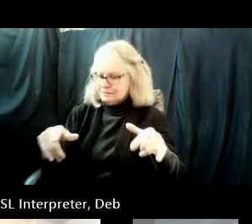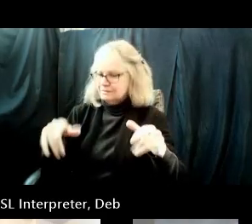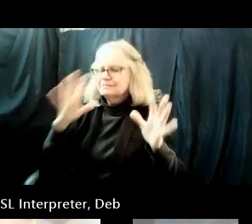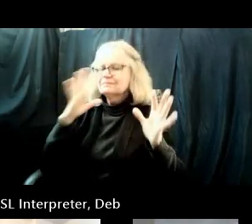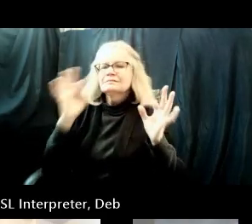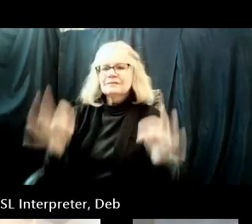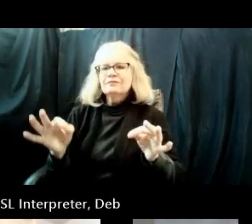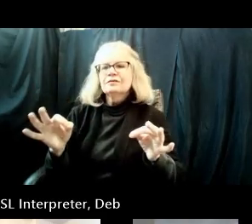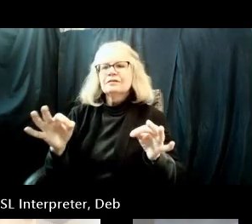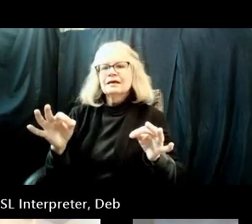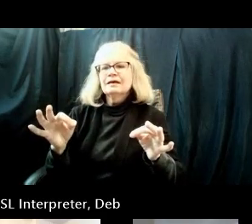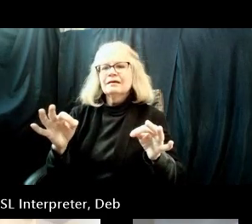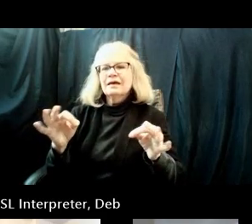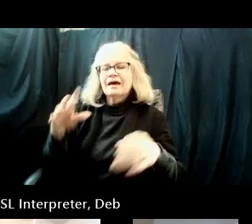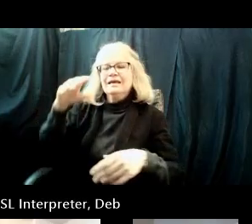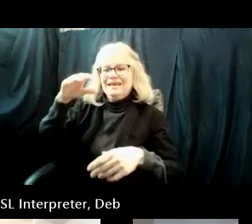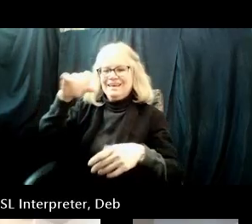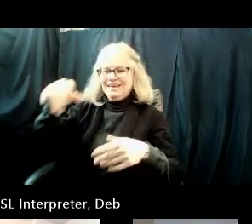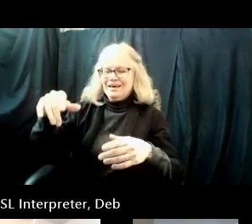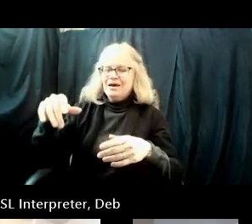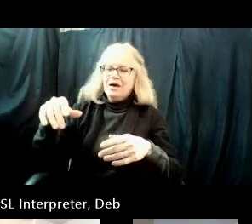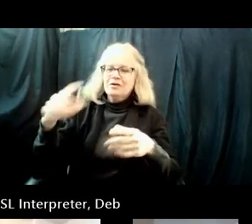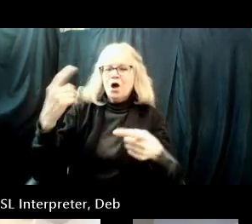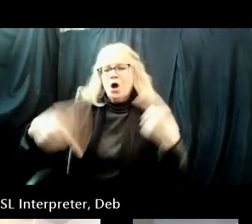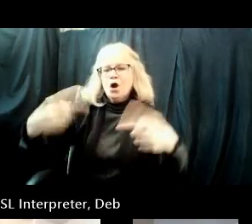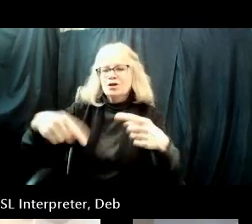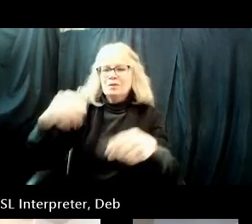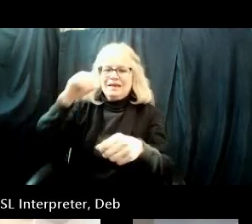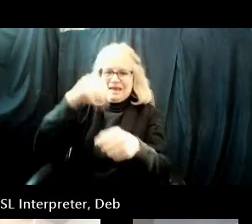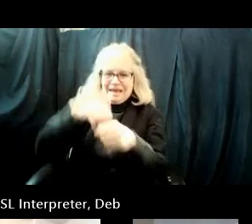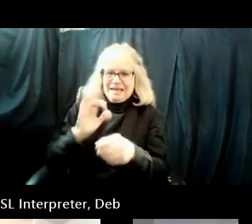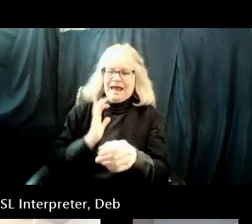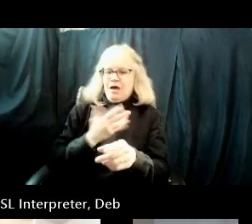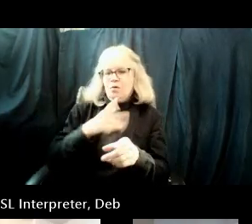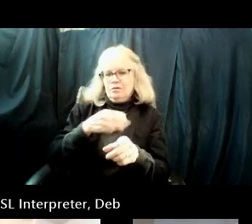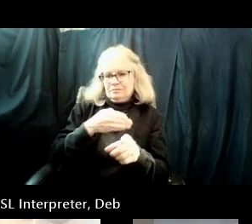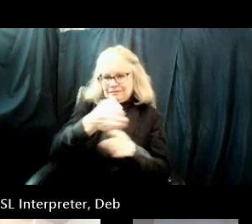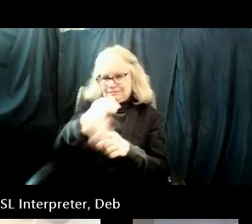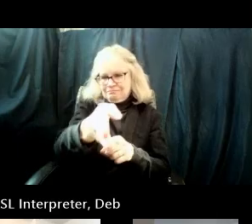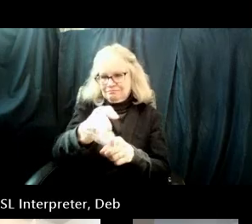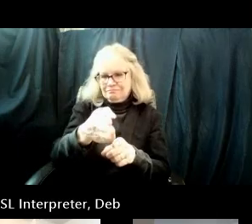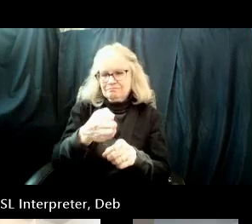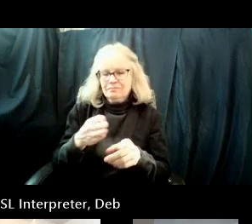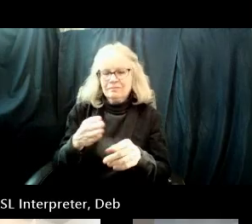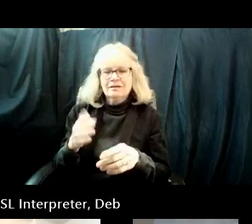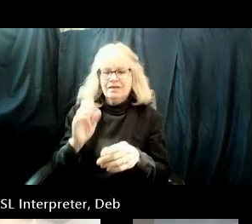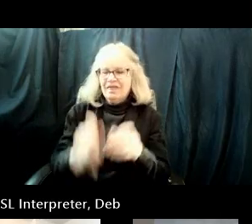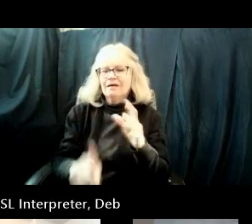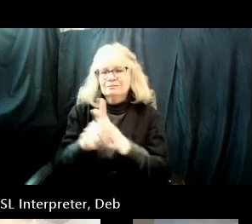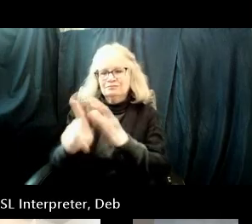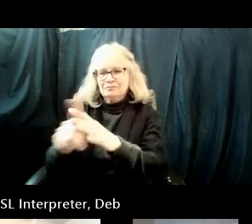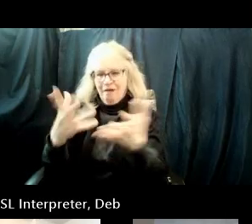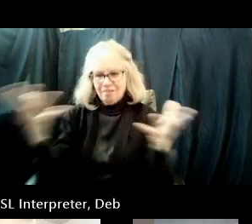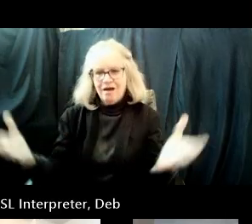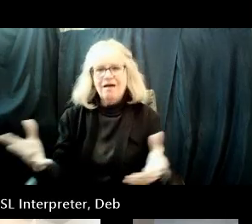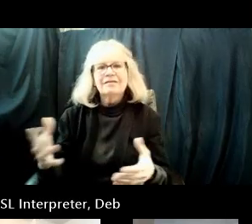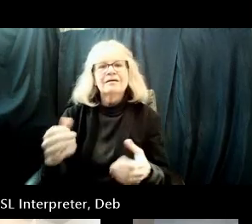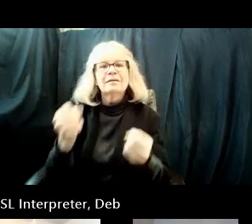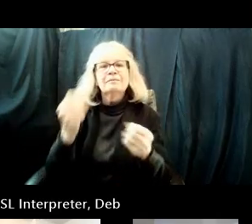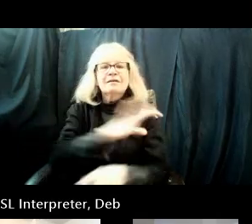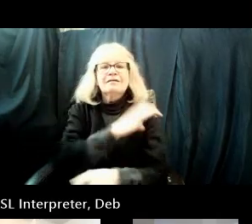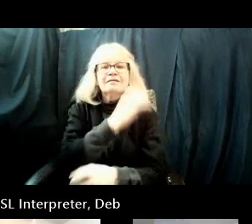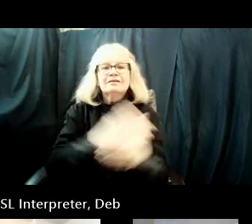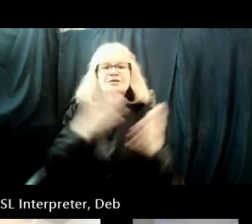a in-discipline argument that is sort of comes up a lot. And a lot of frustration among clinicians